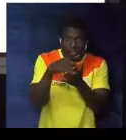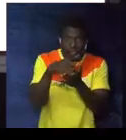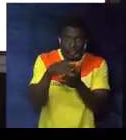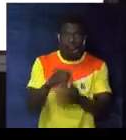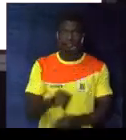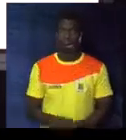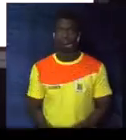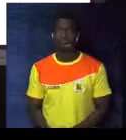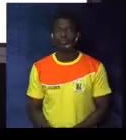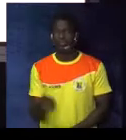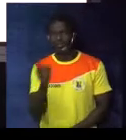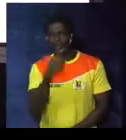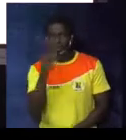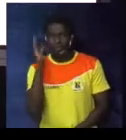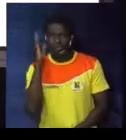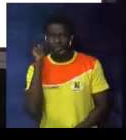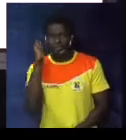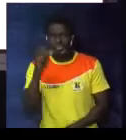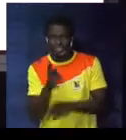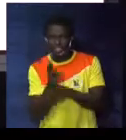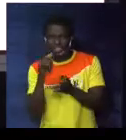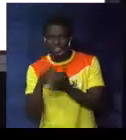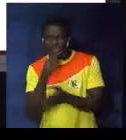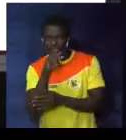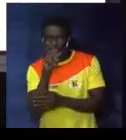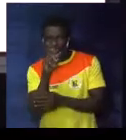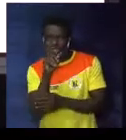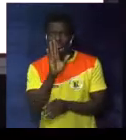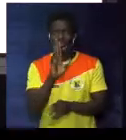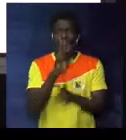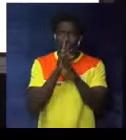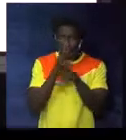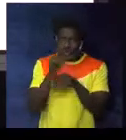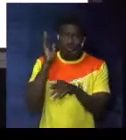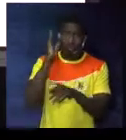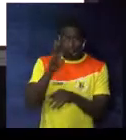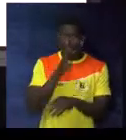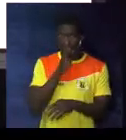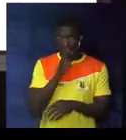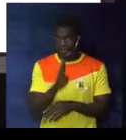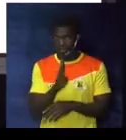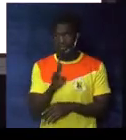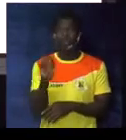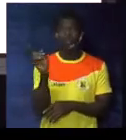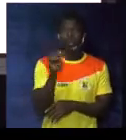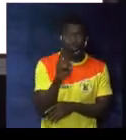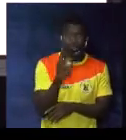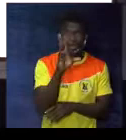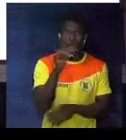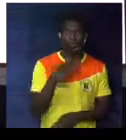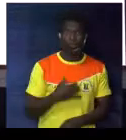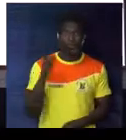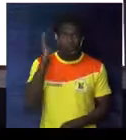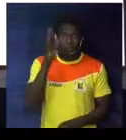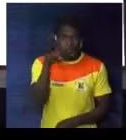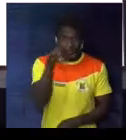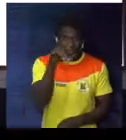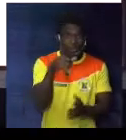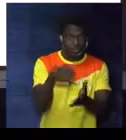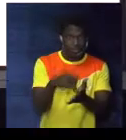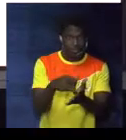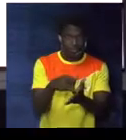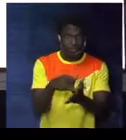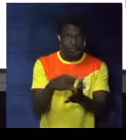it. Where will she keep it? Your response will definitely be where nobody